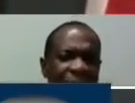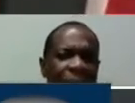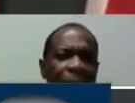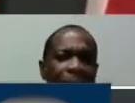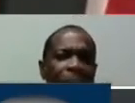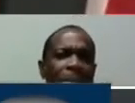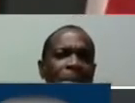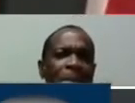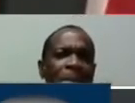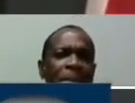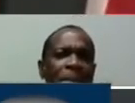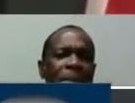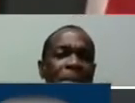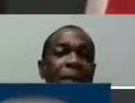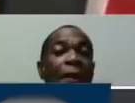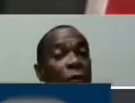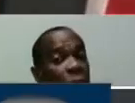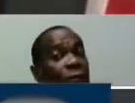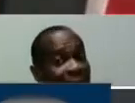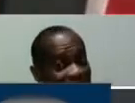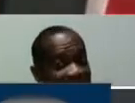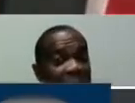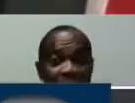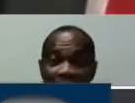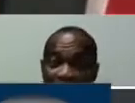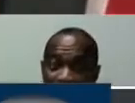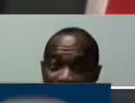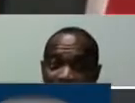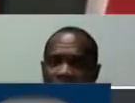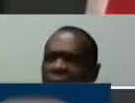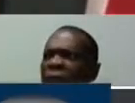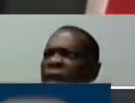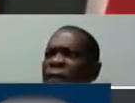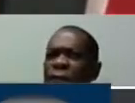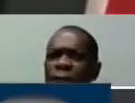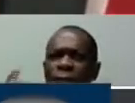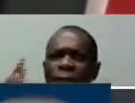up has taken place. If Dr. Hines is to show you a graph,